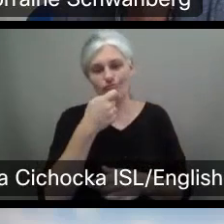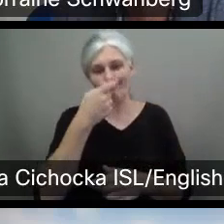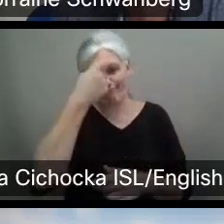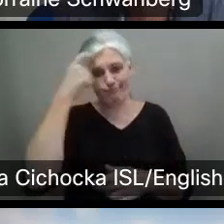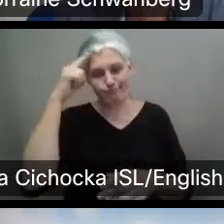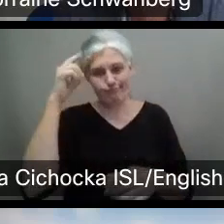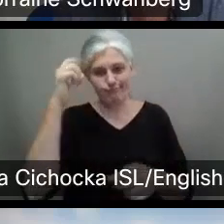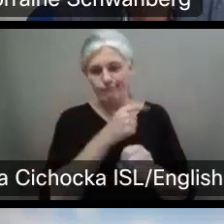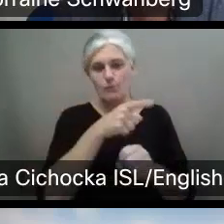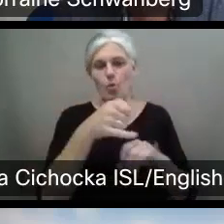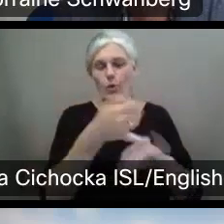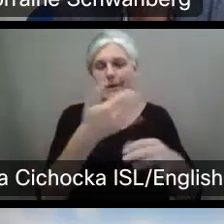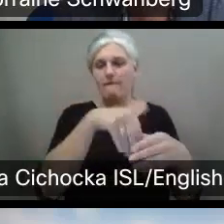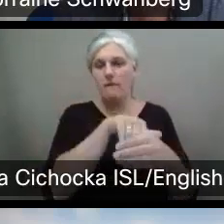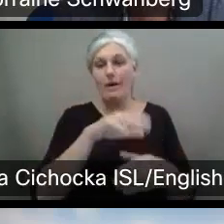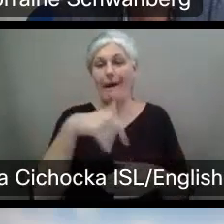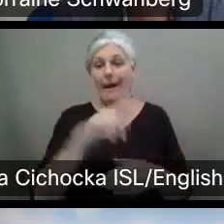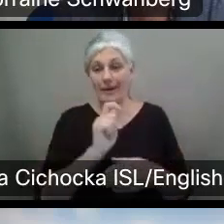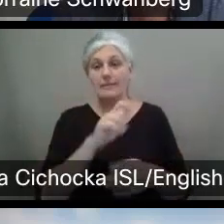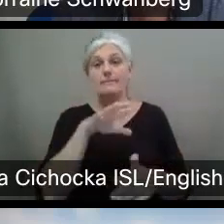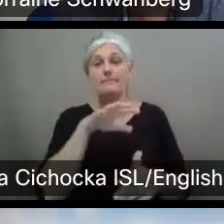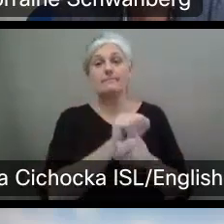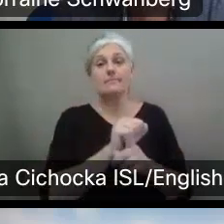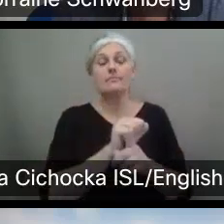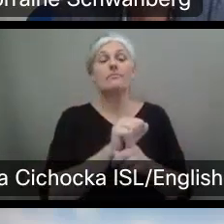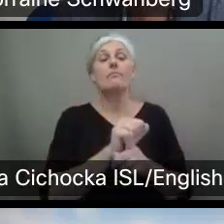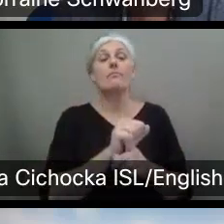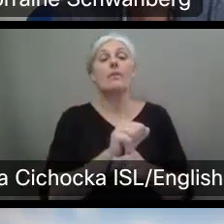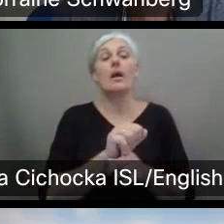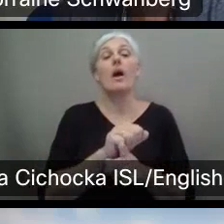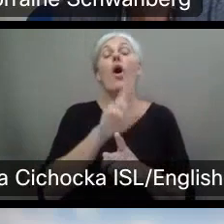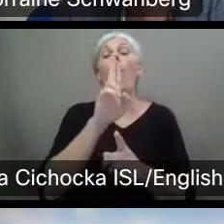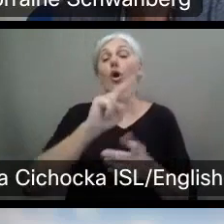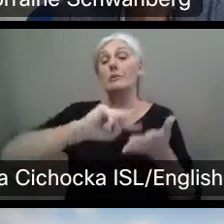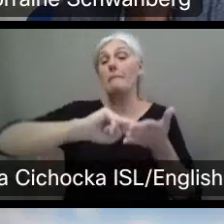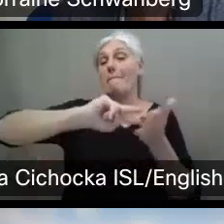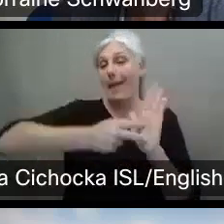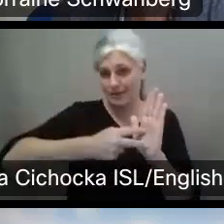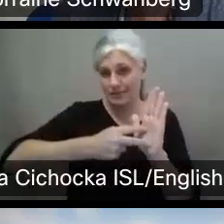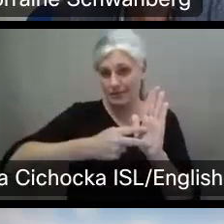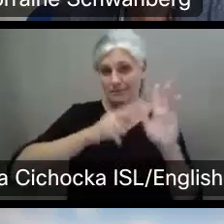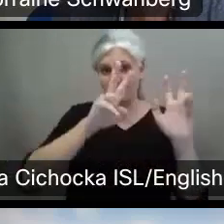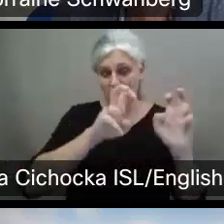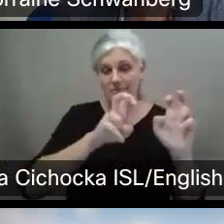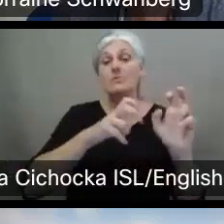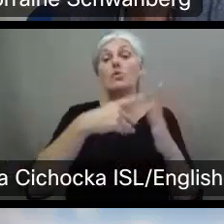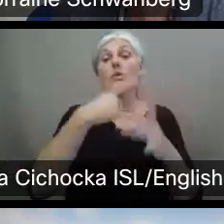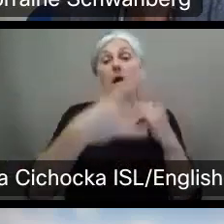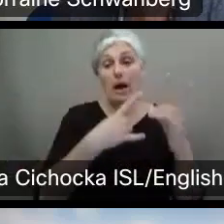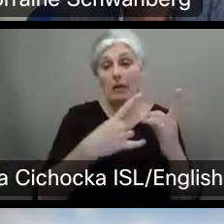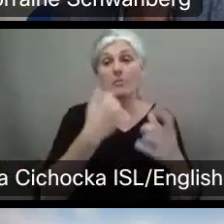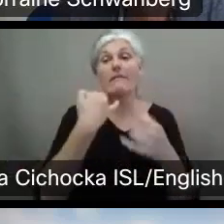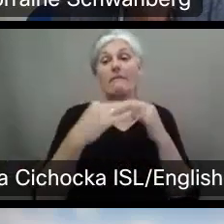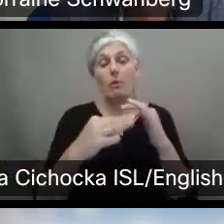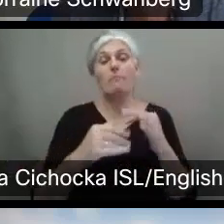involved. So the Act does define unintended in relation to a death means a death arising from an unintended event occurring or arising from the provision